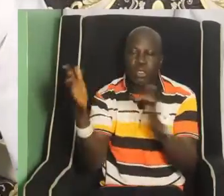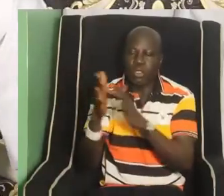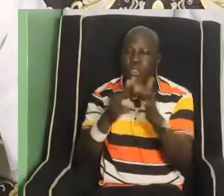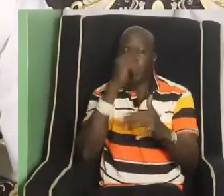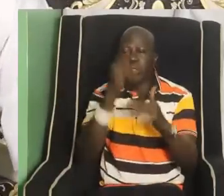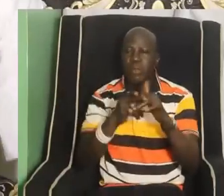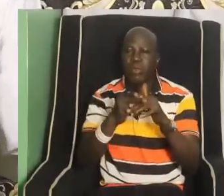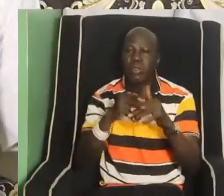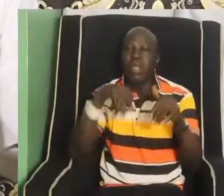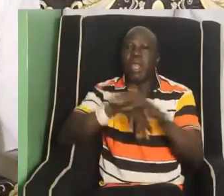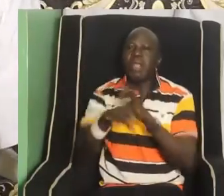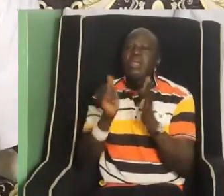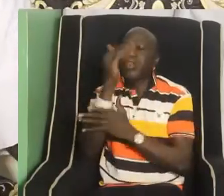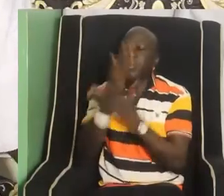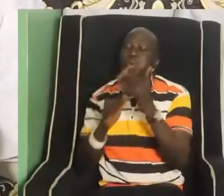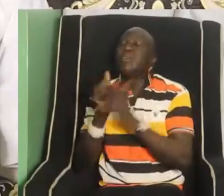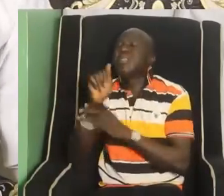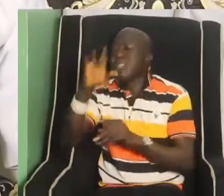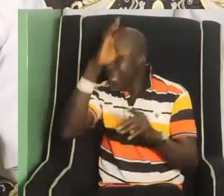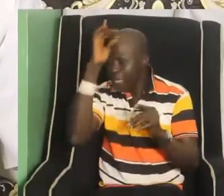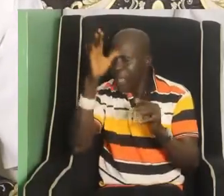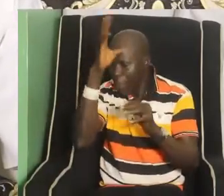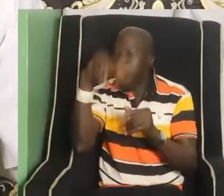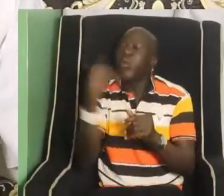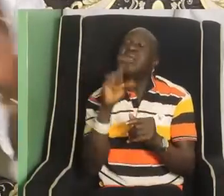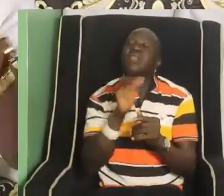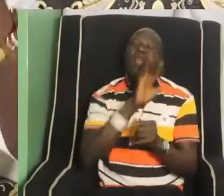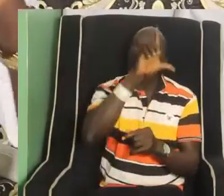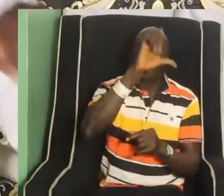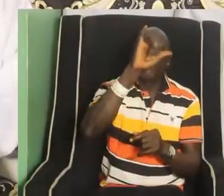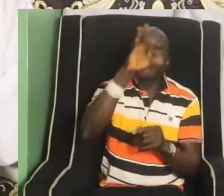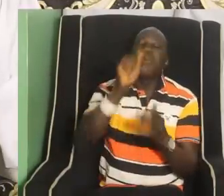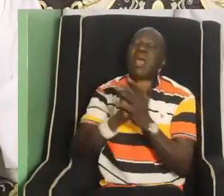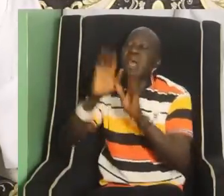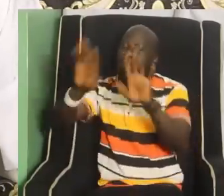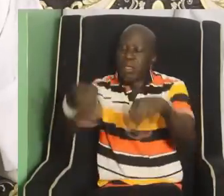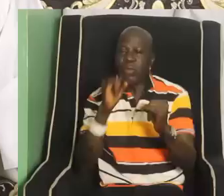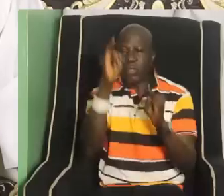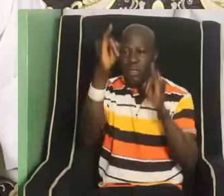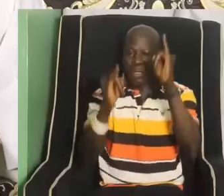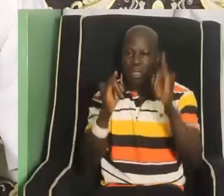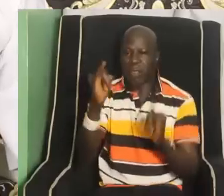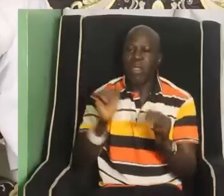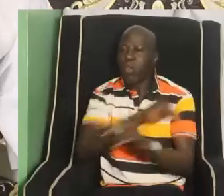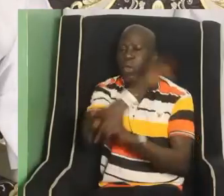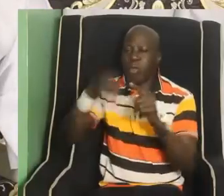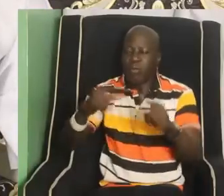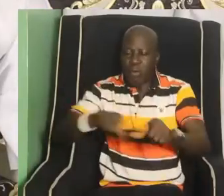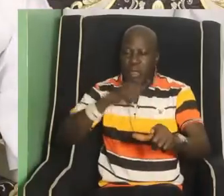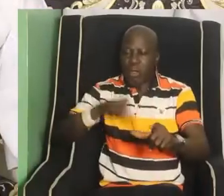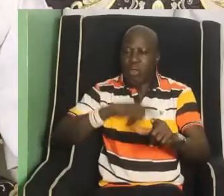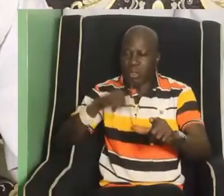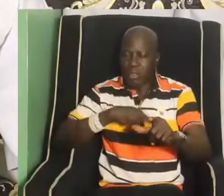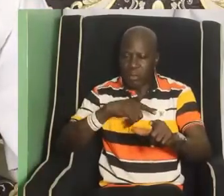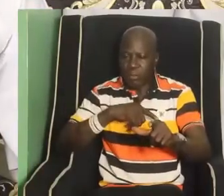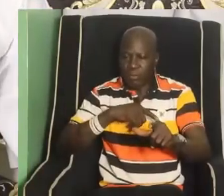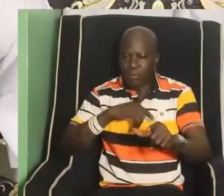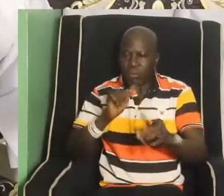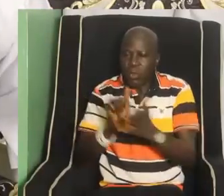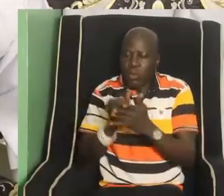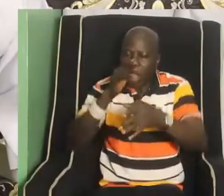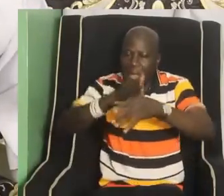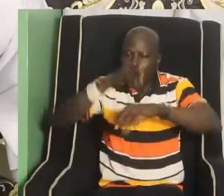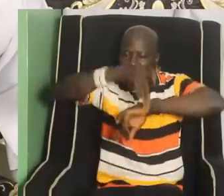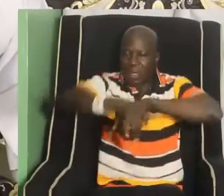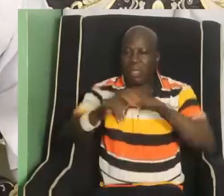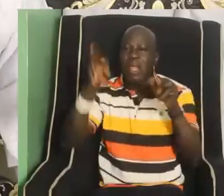your life with Jesus. Someone say, where is the fuakpe? I'll describe for you. What are coming from Lagos? To Konya